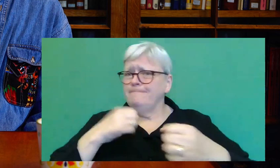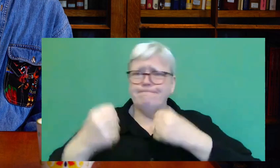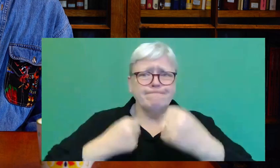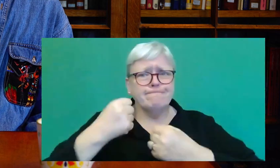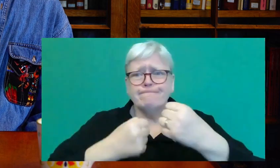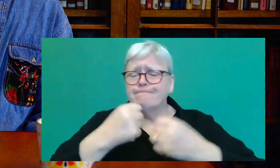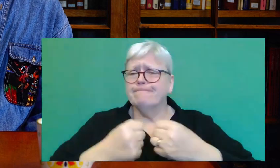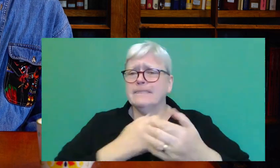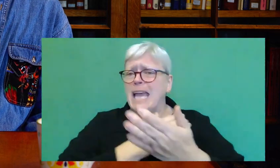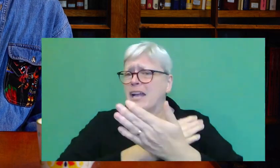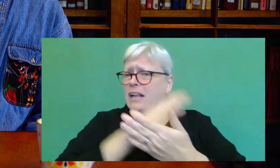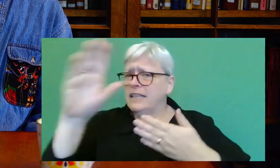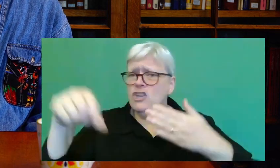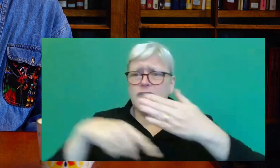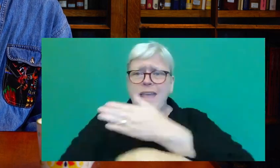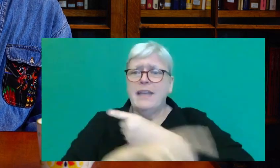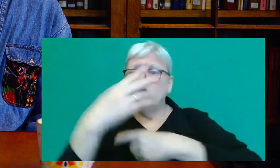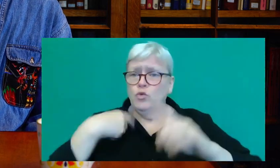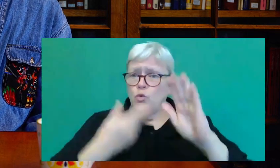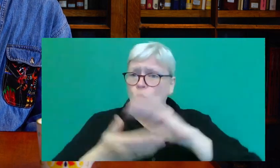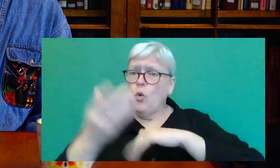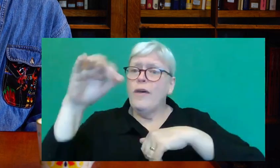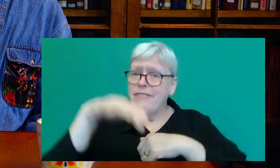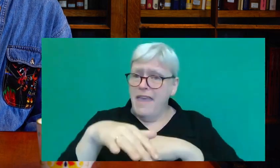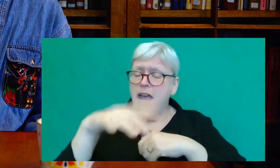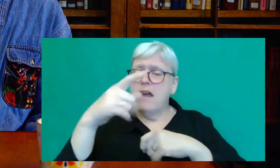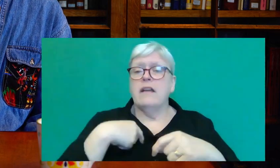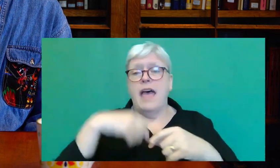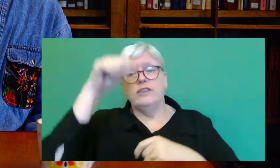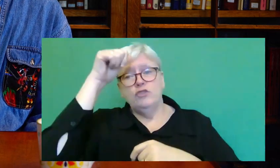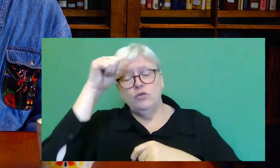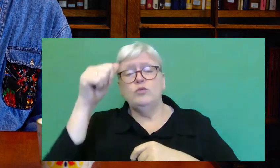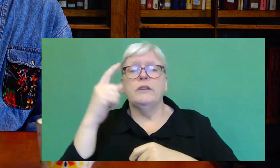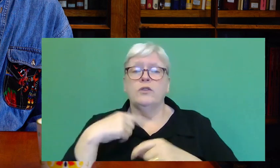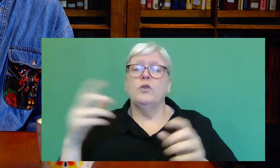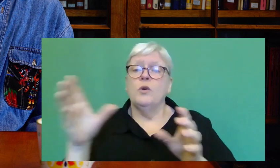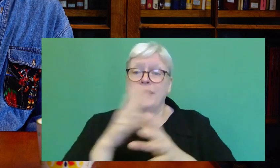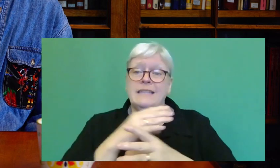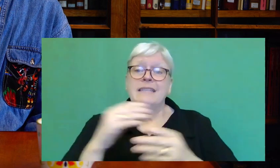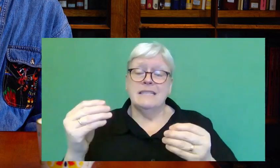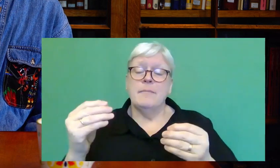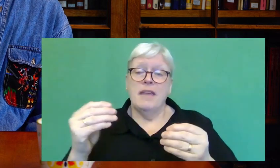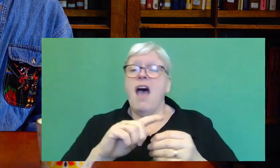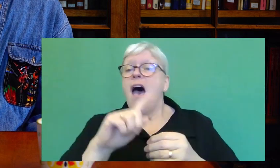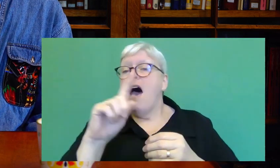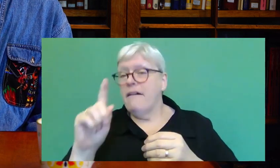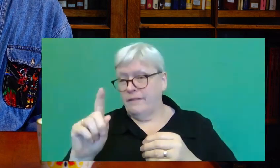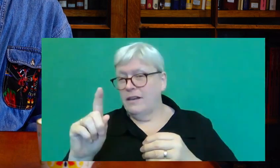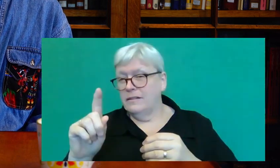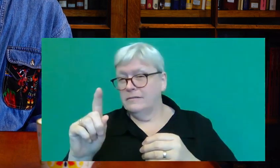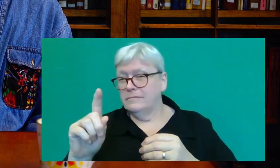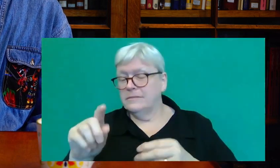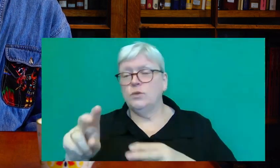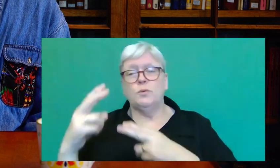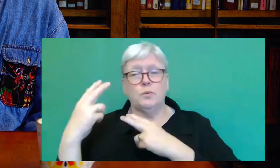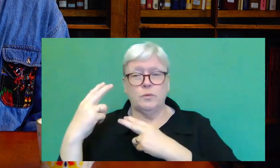be there. And I was aware of the fact that I could then disappear from everyone and revisit this friendship with a depth